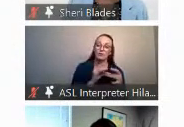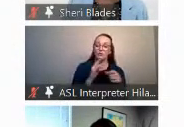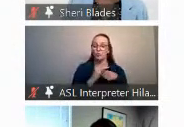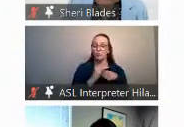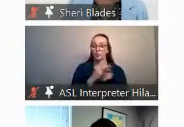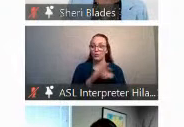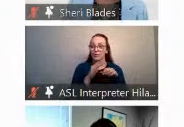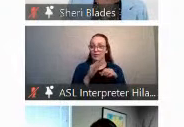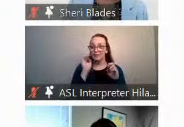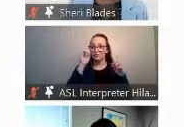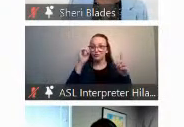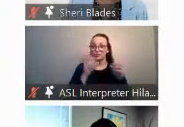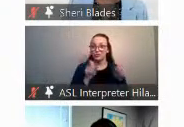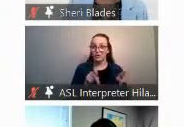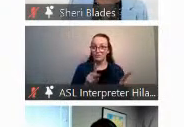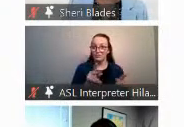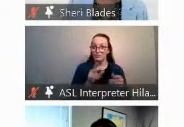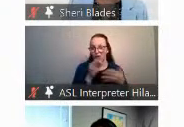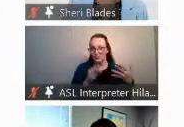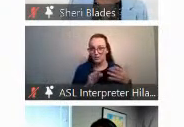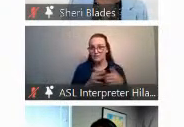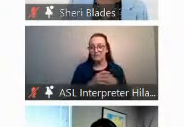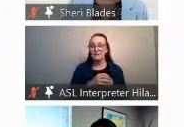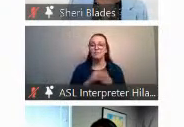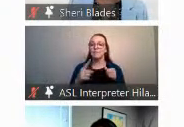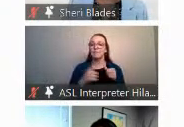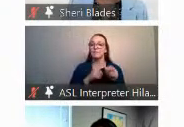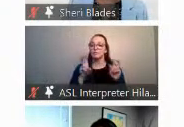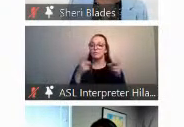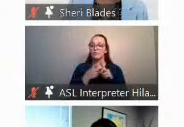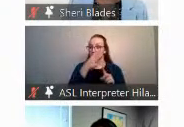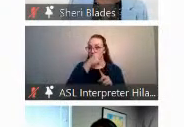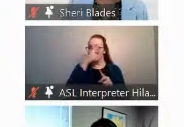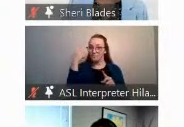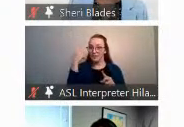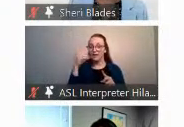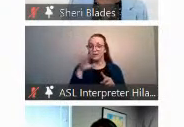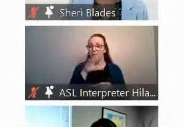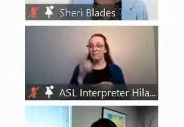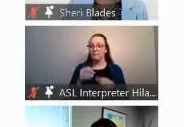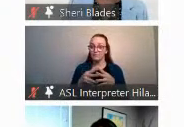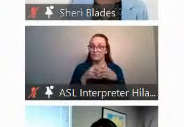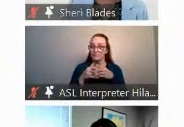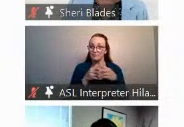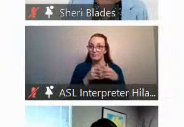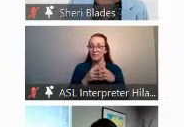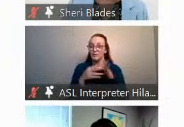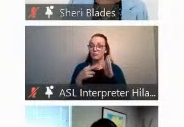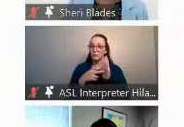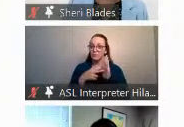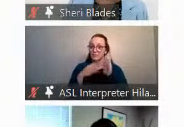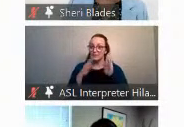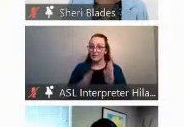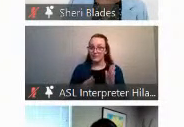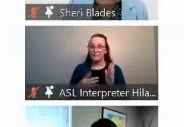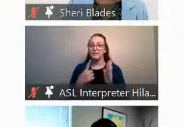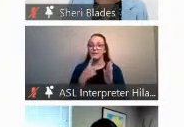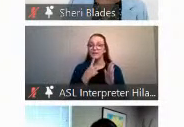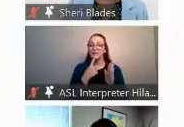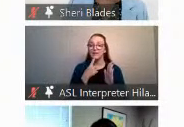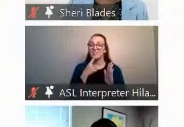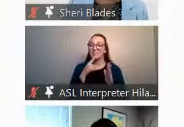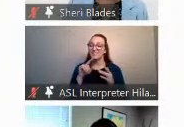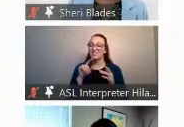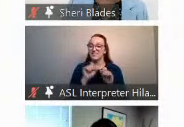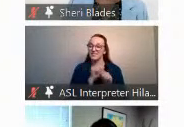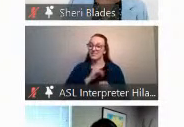options, the first quote from a Black African American representative highlighted the desire for staff to be trained for